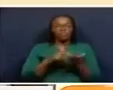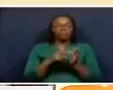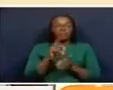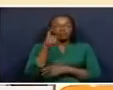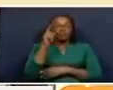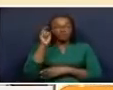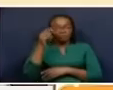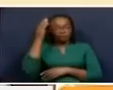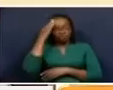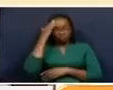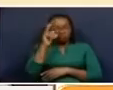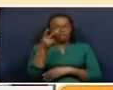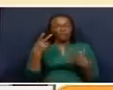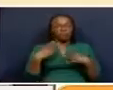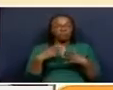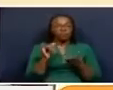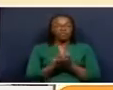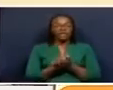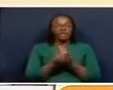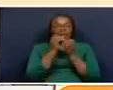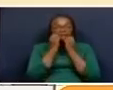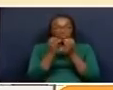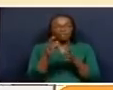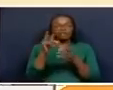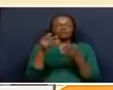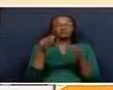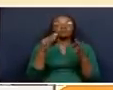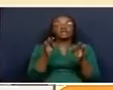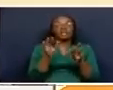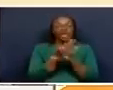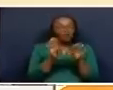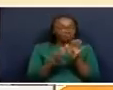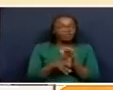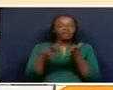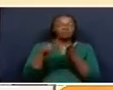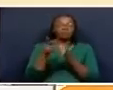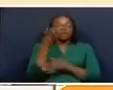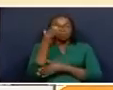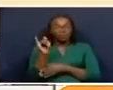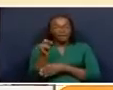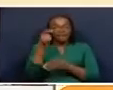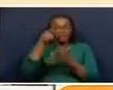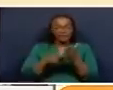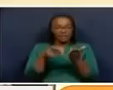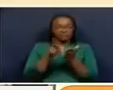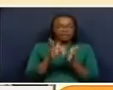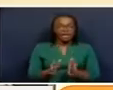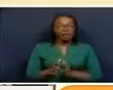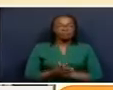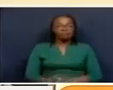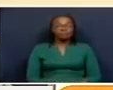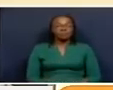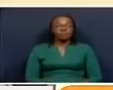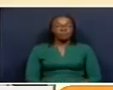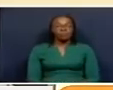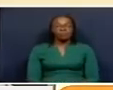to Kenyans that there is nothing free. Everything is paid for by the taxpayers. Somebody pays. There